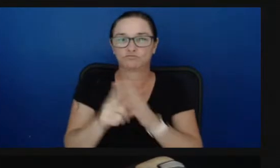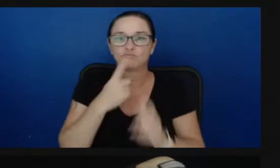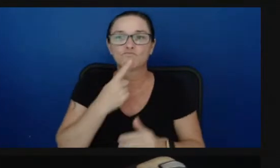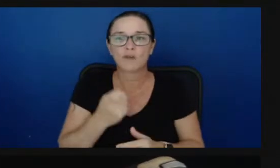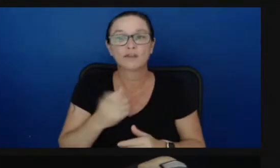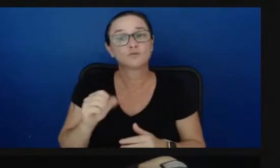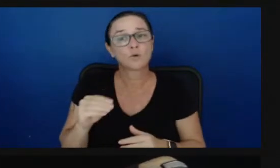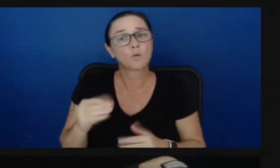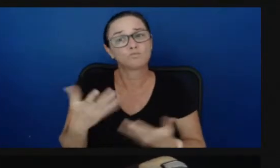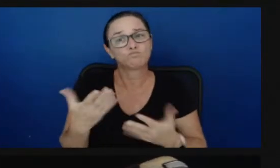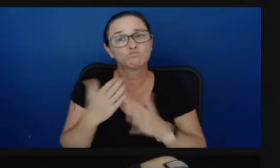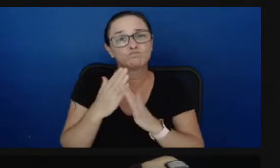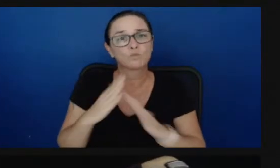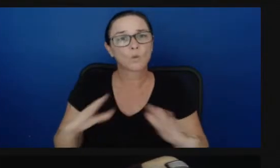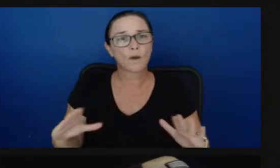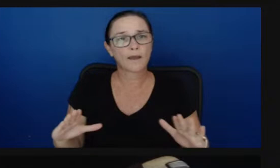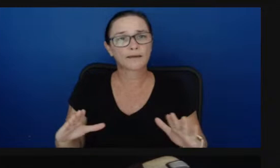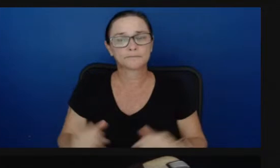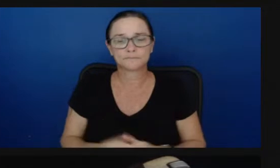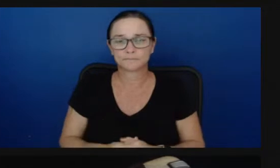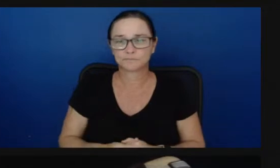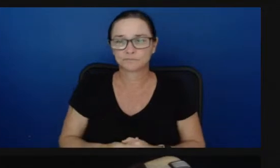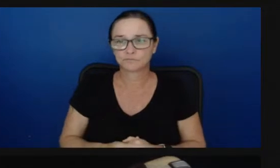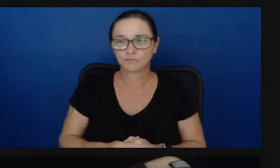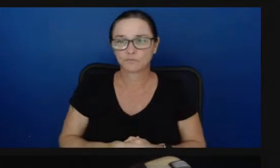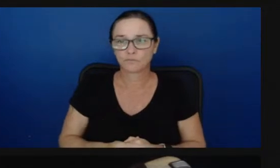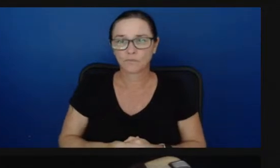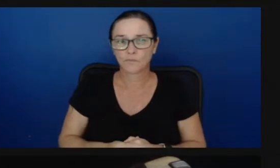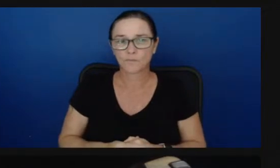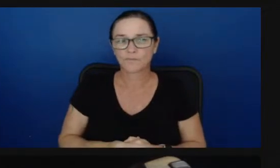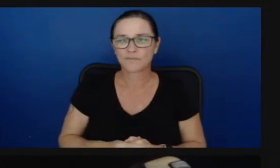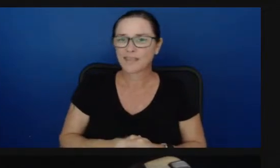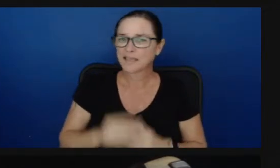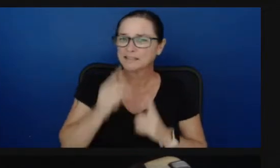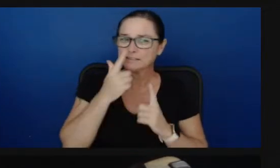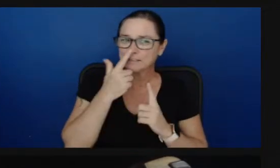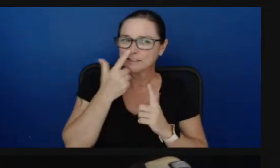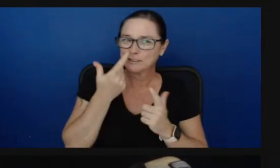quiet, which is an interesting